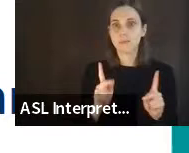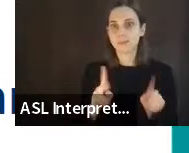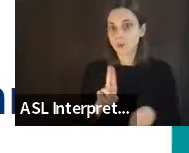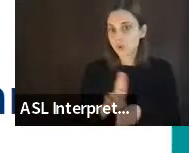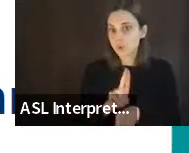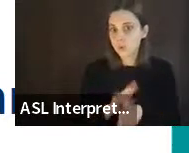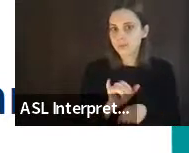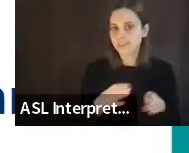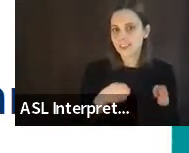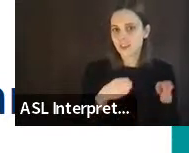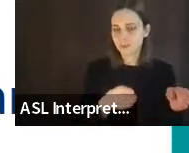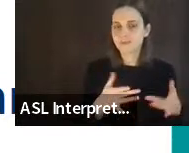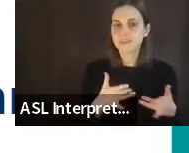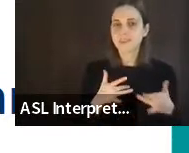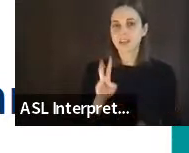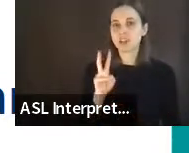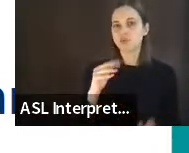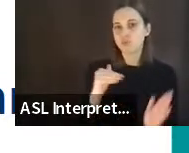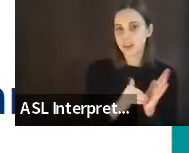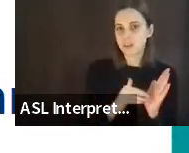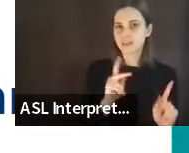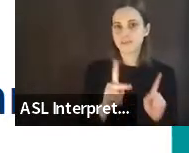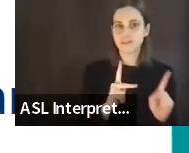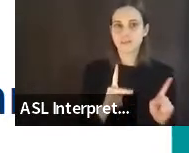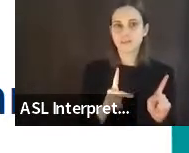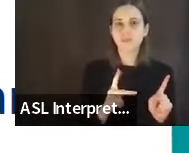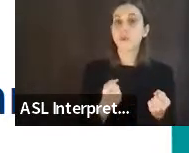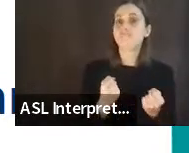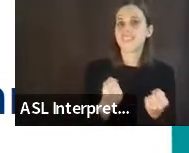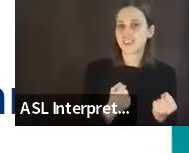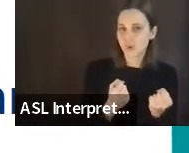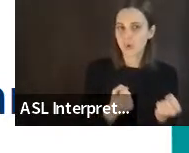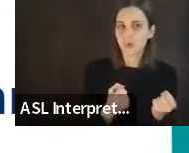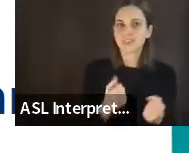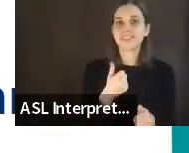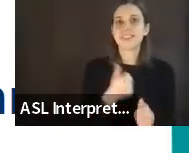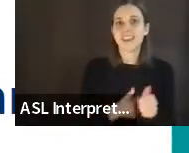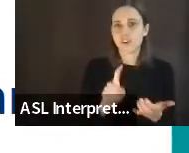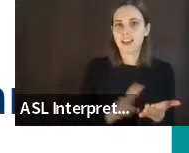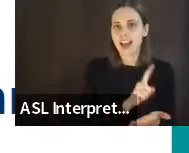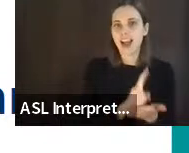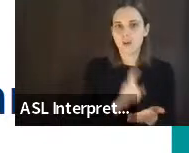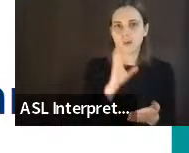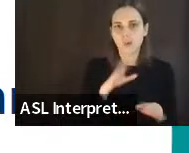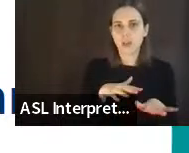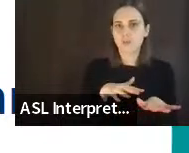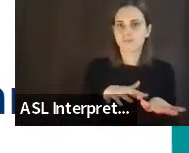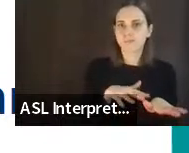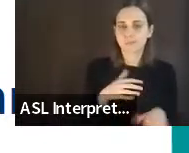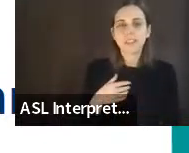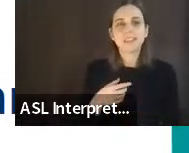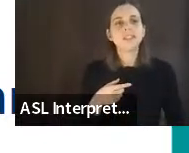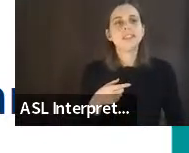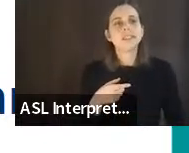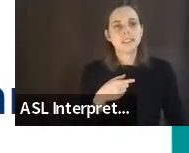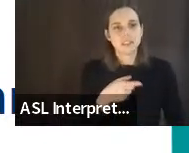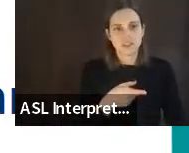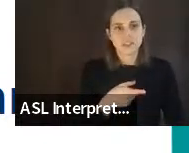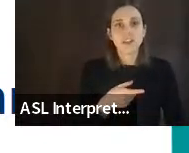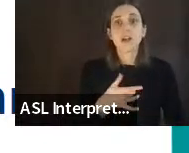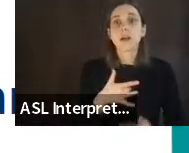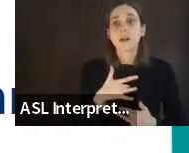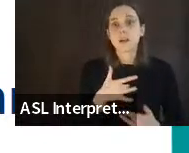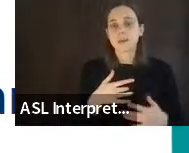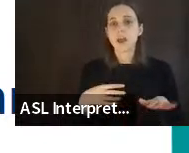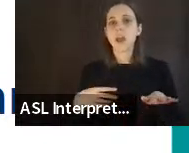2,000 vehicles an hour coming out at that location. It's less than a half a mile getting off the fourth plane. So it brings on 2 lanes. It drops one at